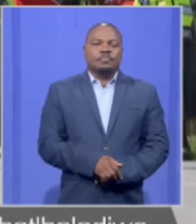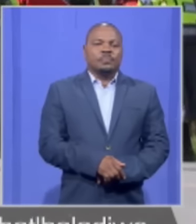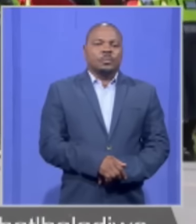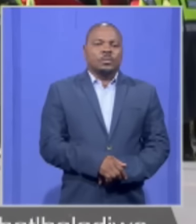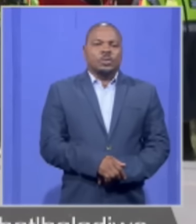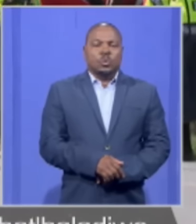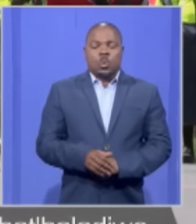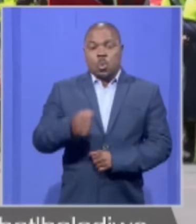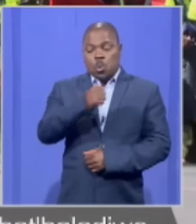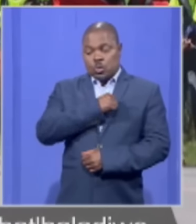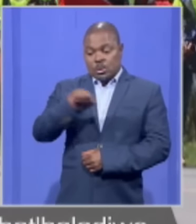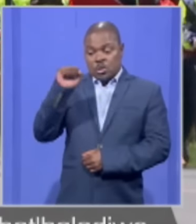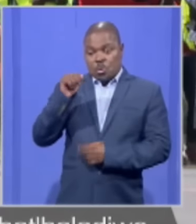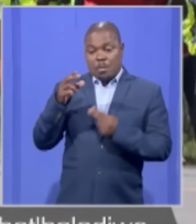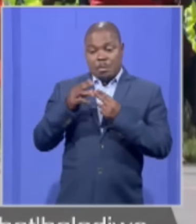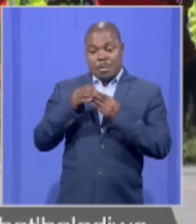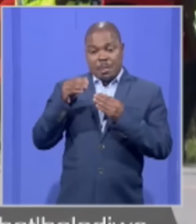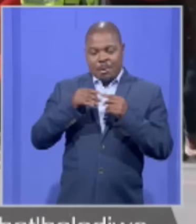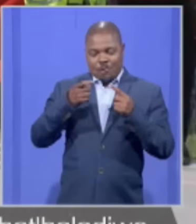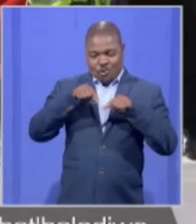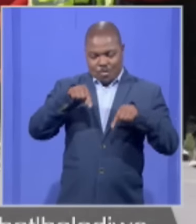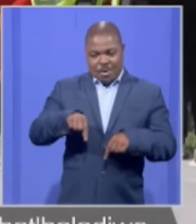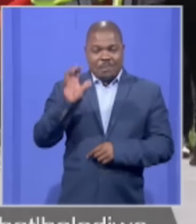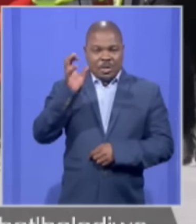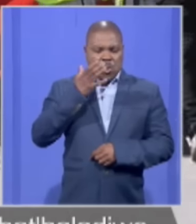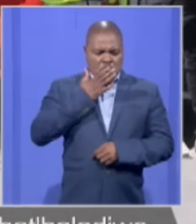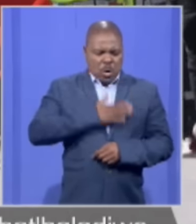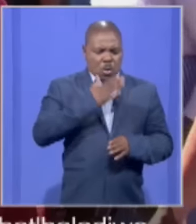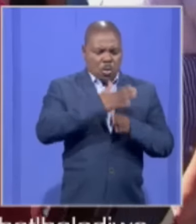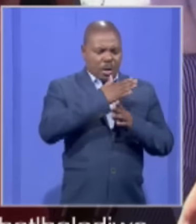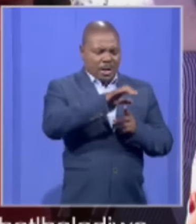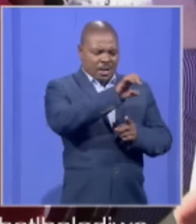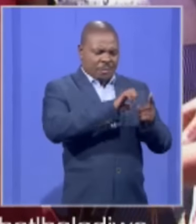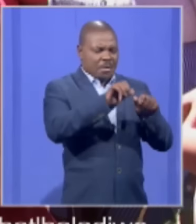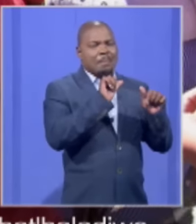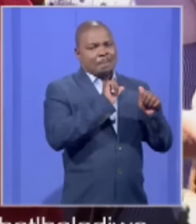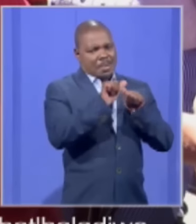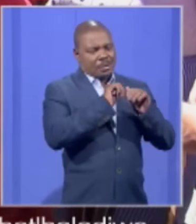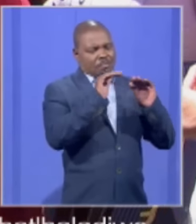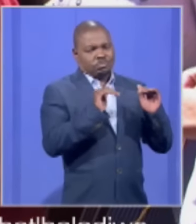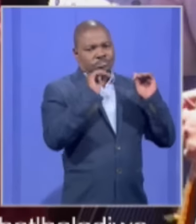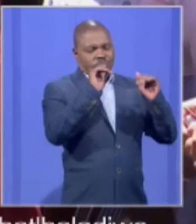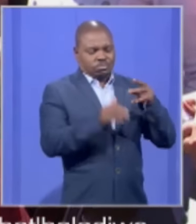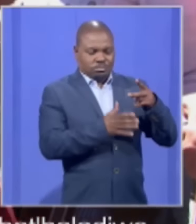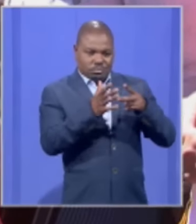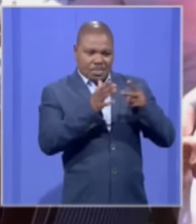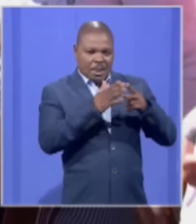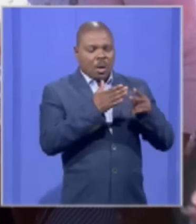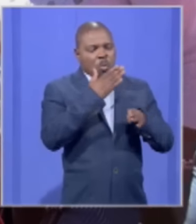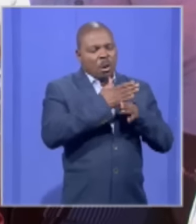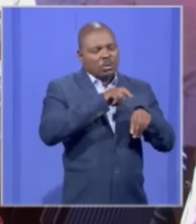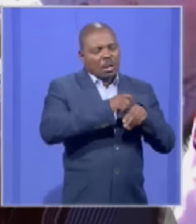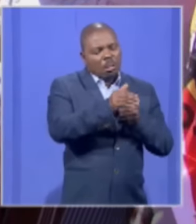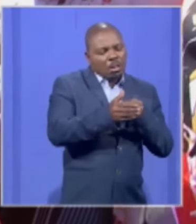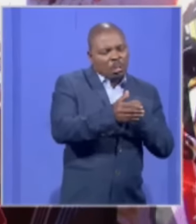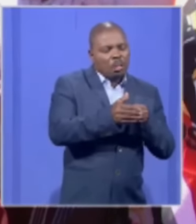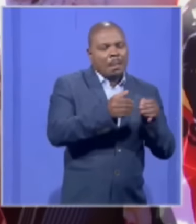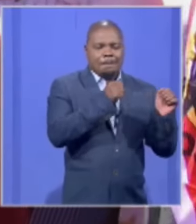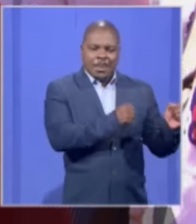Maloko a Khosatu mo provinseng a batla maemo a botoka a tiro ba batla gore ditiro tsotlhe tsa nakwana di nne tsa